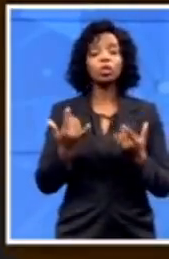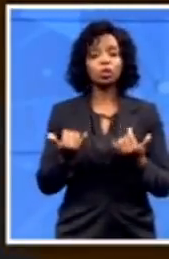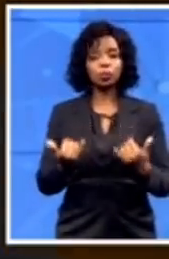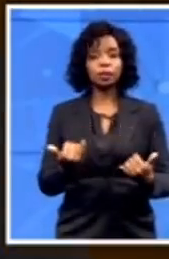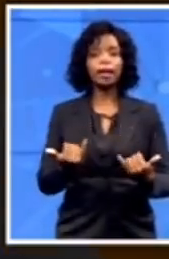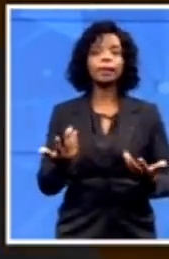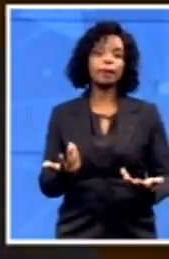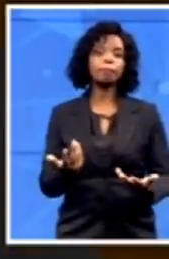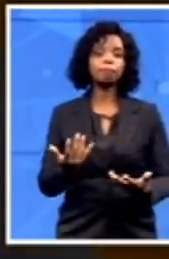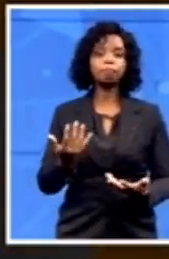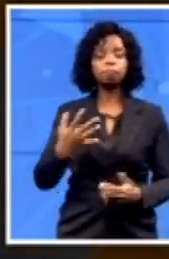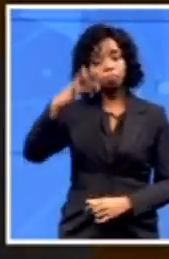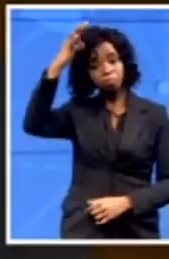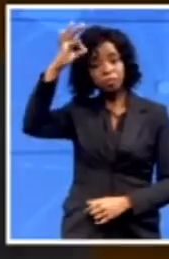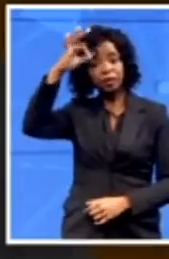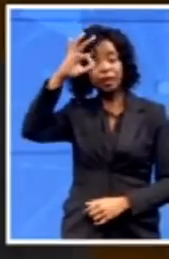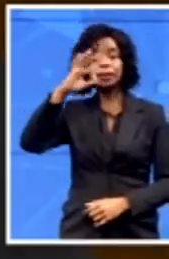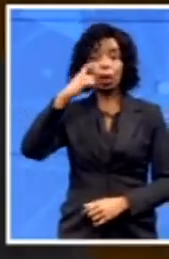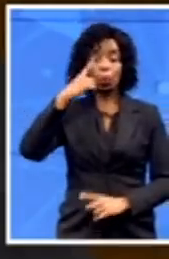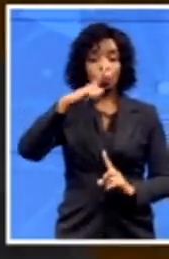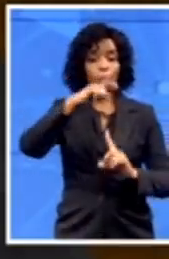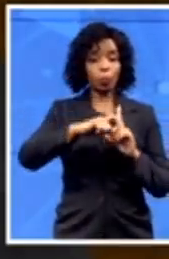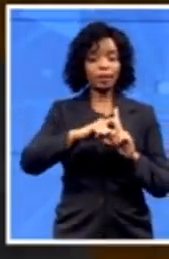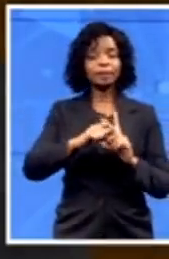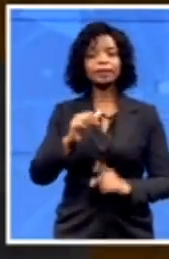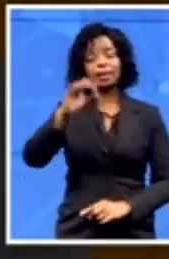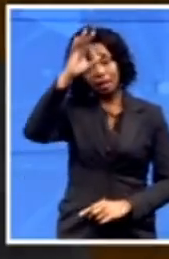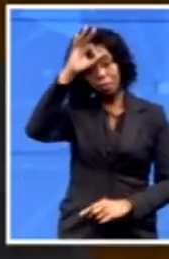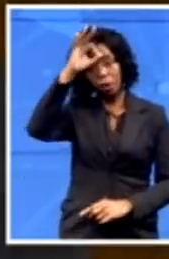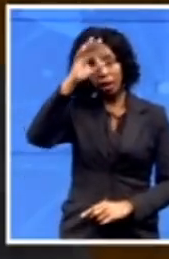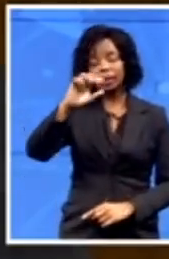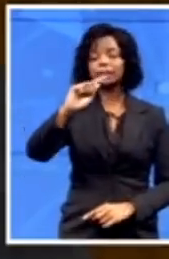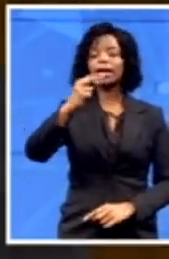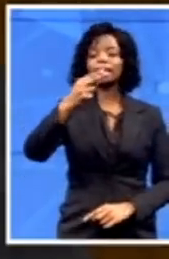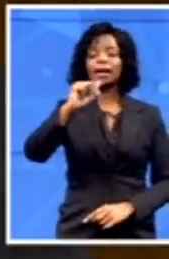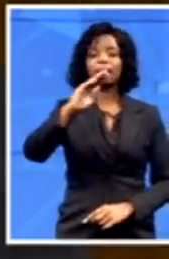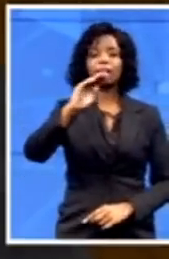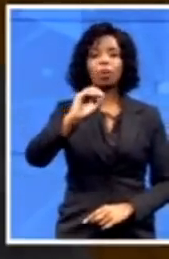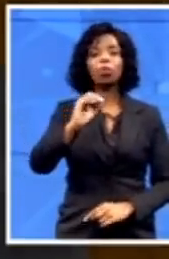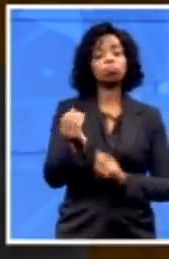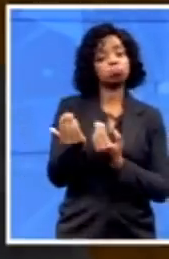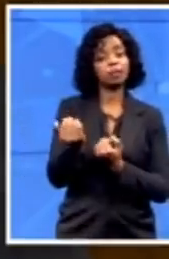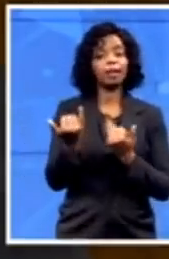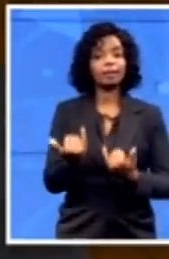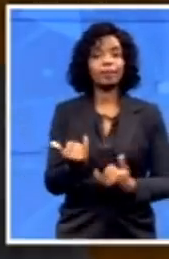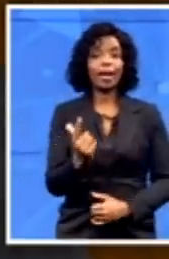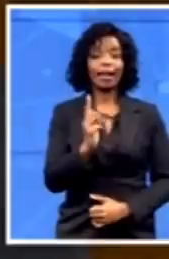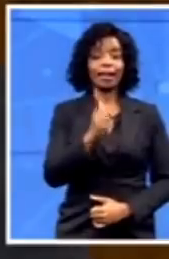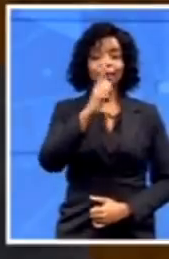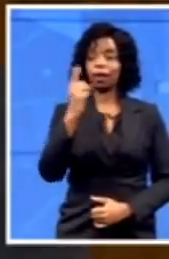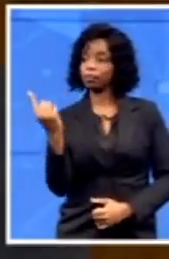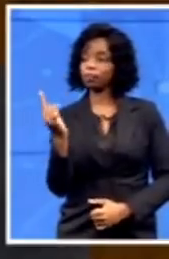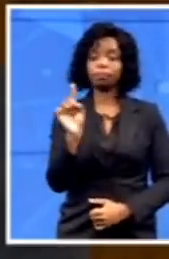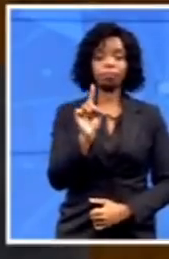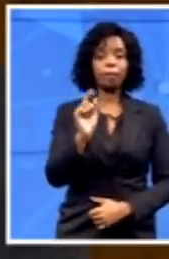Sergeant Thabo Mosia, is expected to return to the docks later on. He will be giving testimony. Once again, the visuals you are seeing